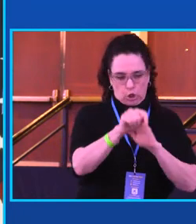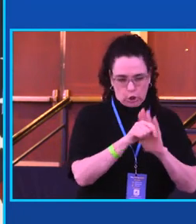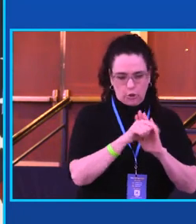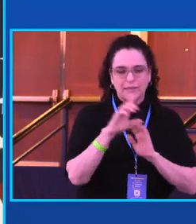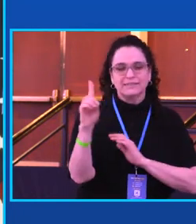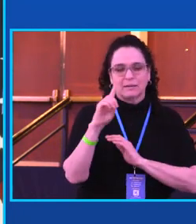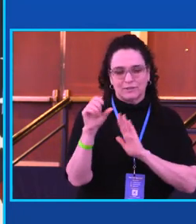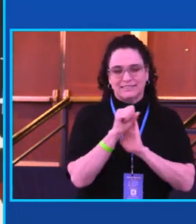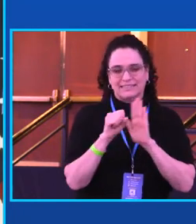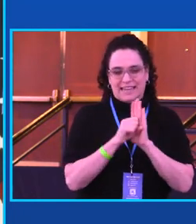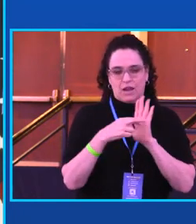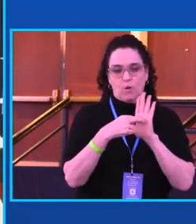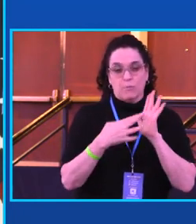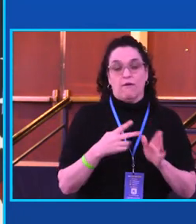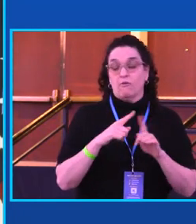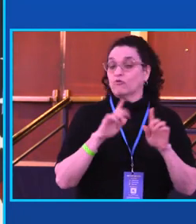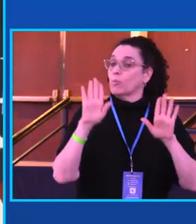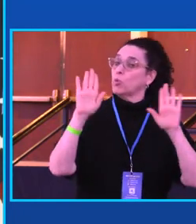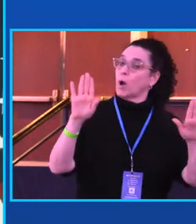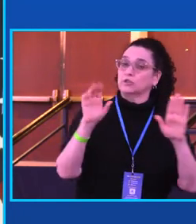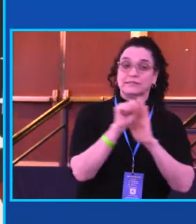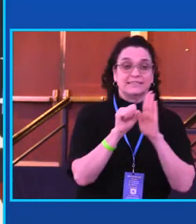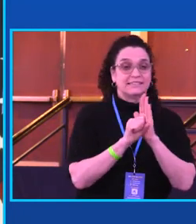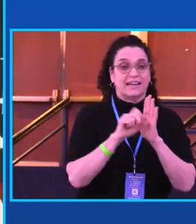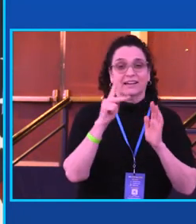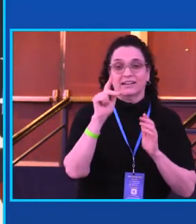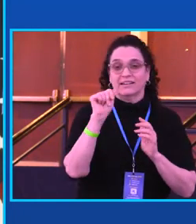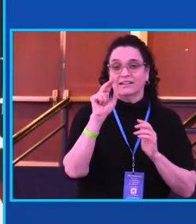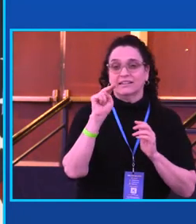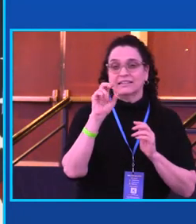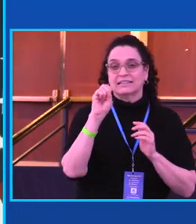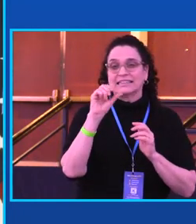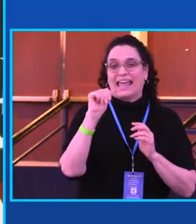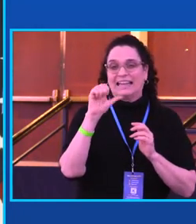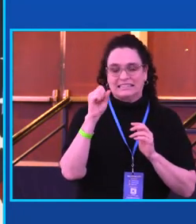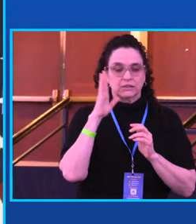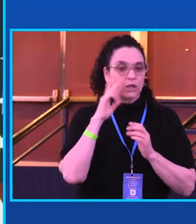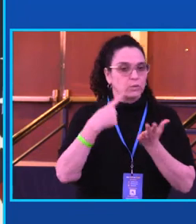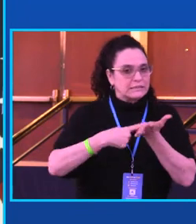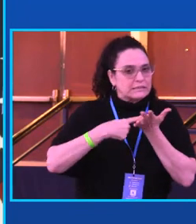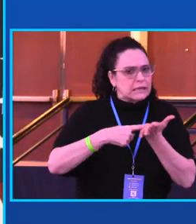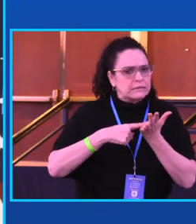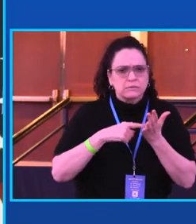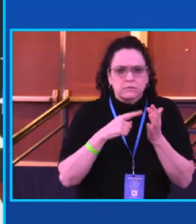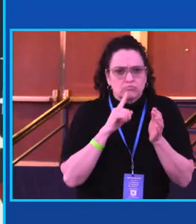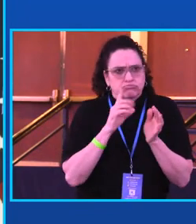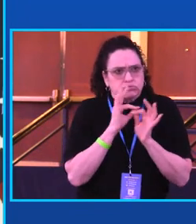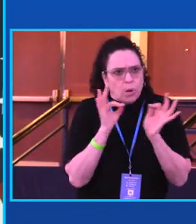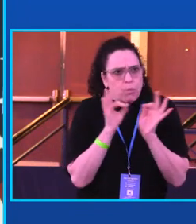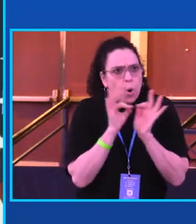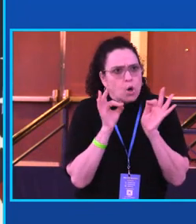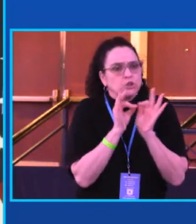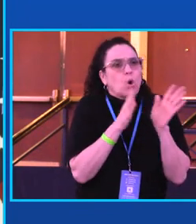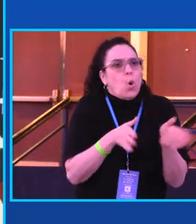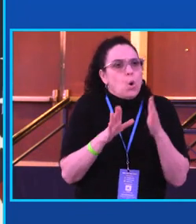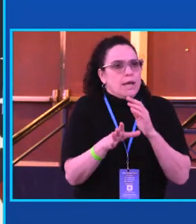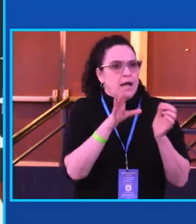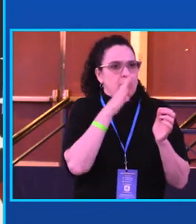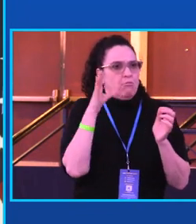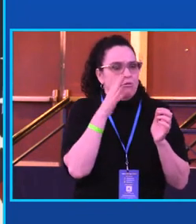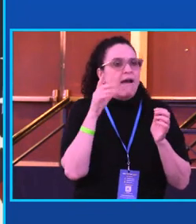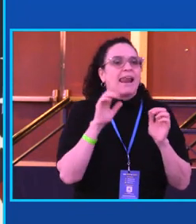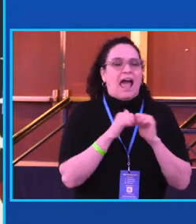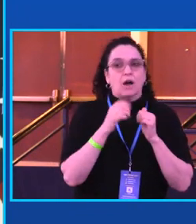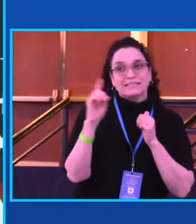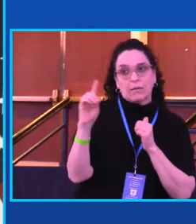from the great state of Kansas, who will speak to us about the importance of rural organizing and how Democrats in red states can